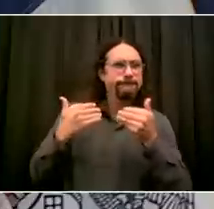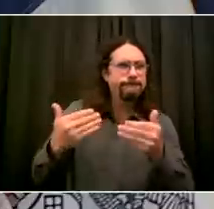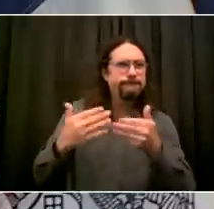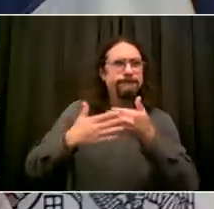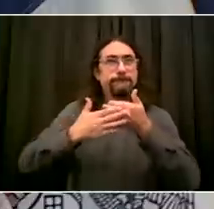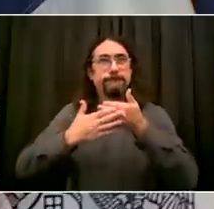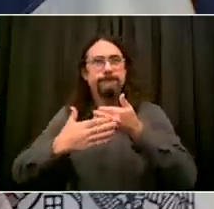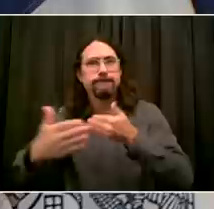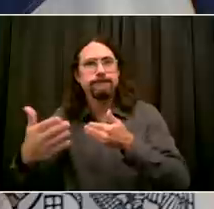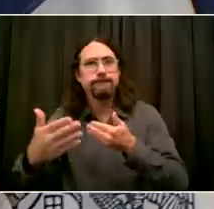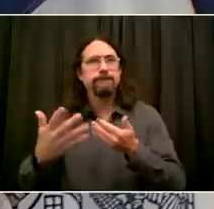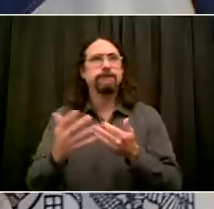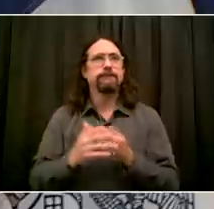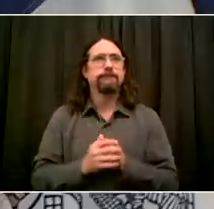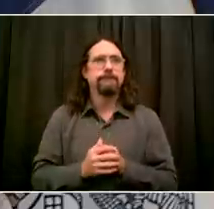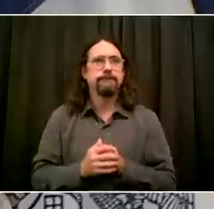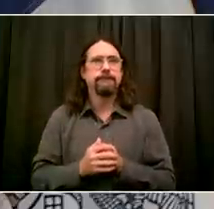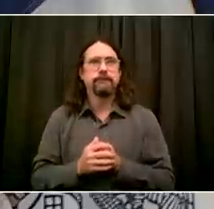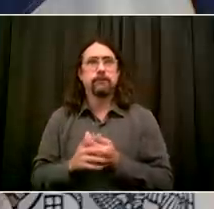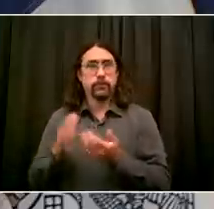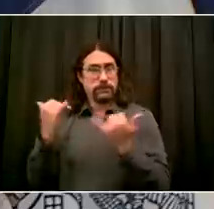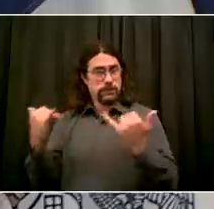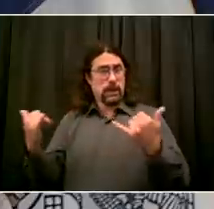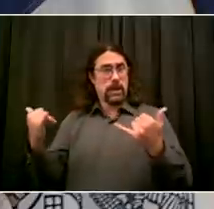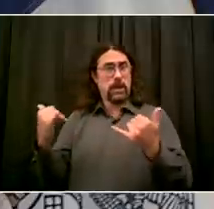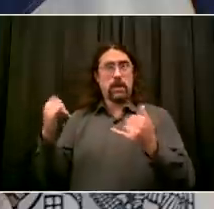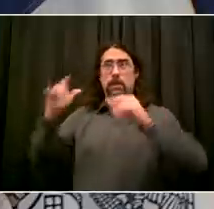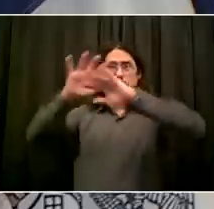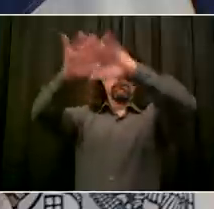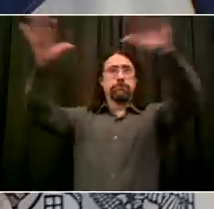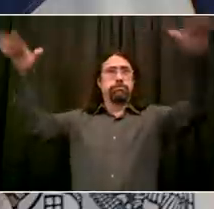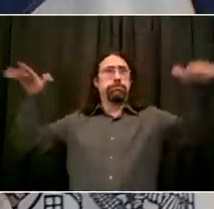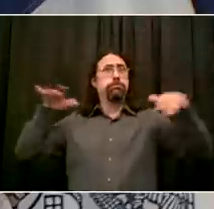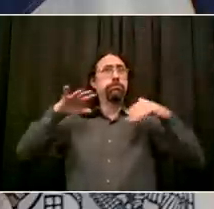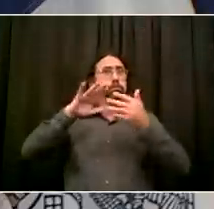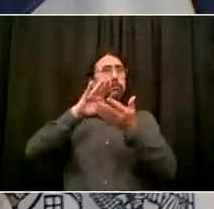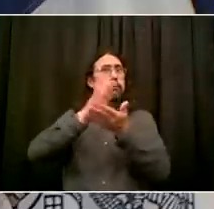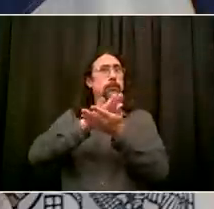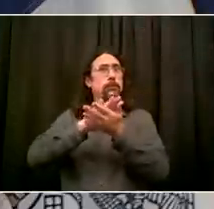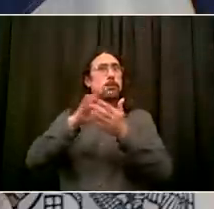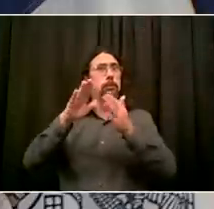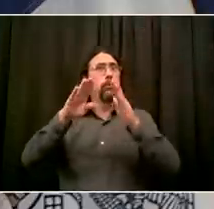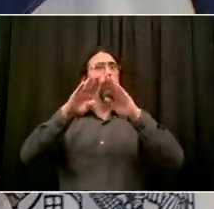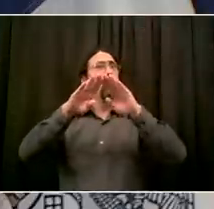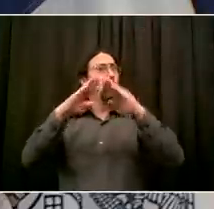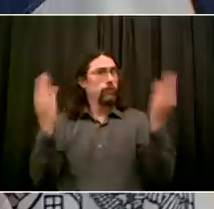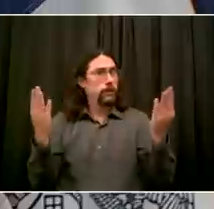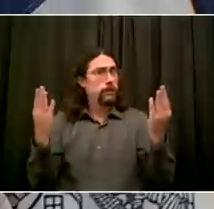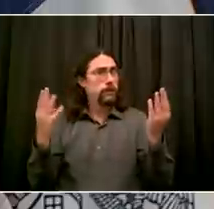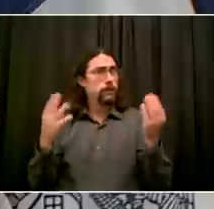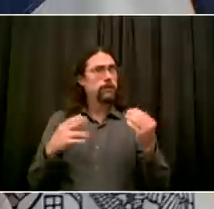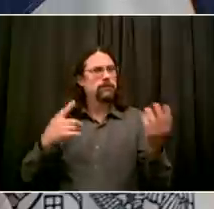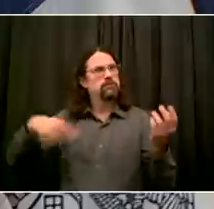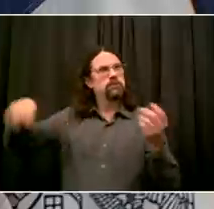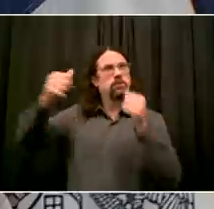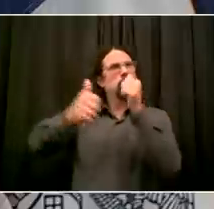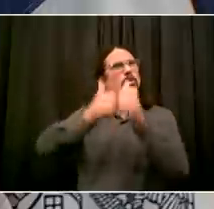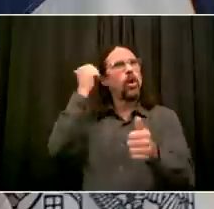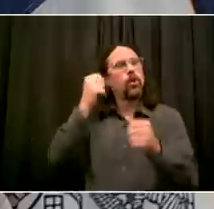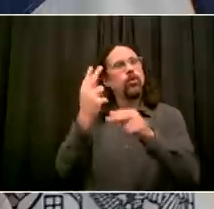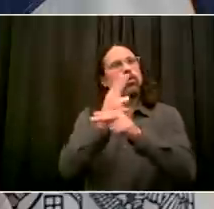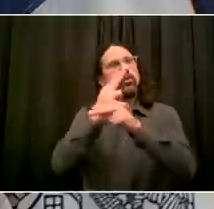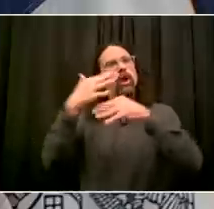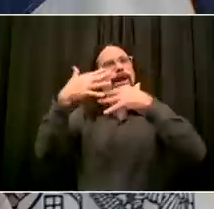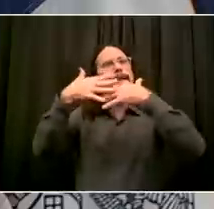in the blended approach where they're in class part of the week, at home working online for the rest of the week, and other kids in all remote, but what